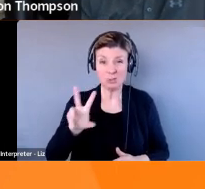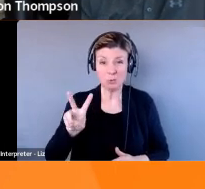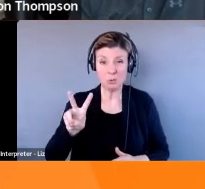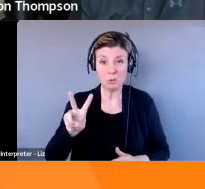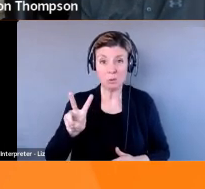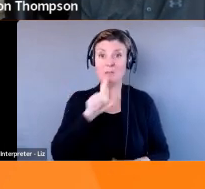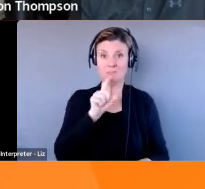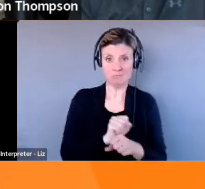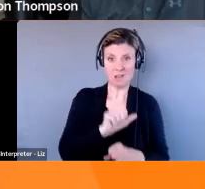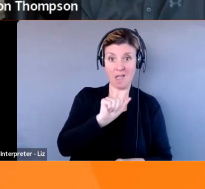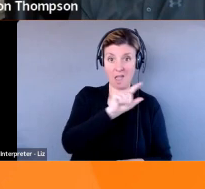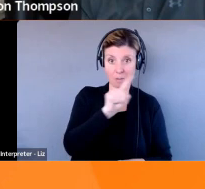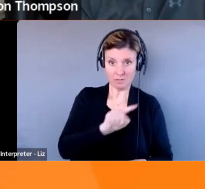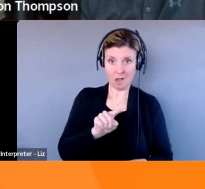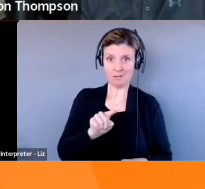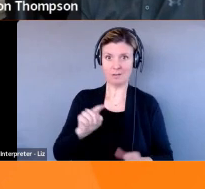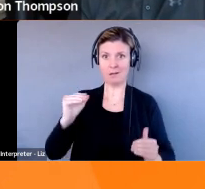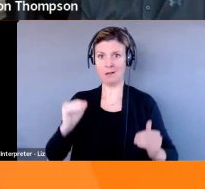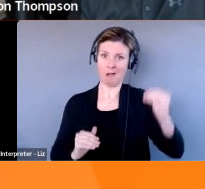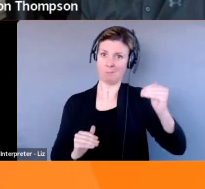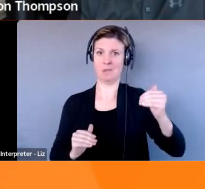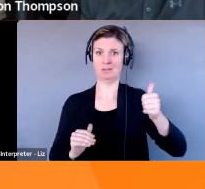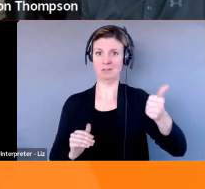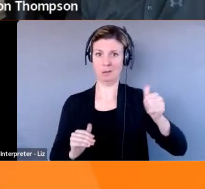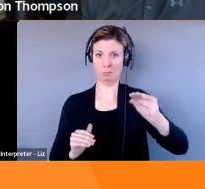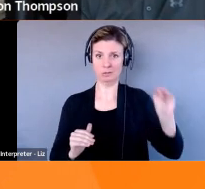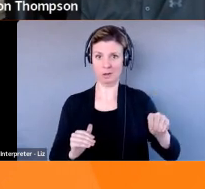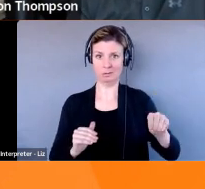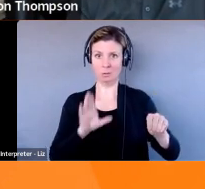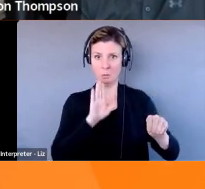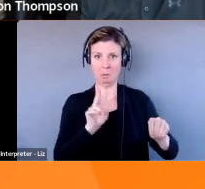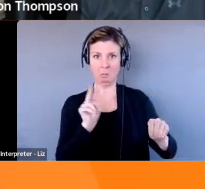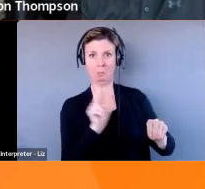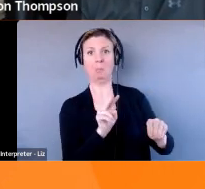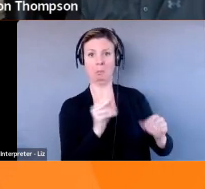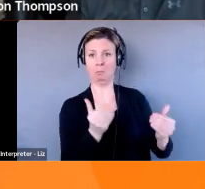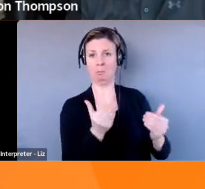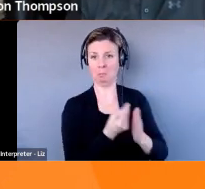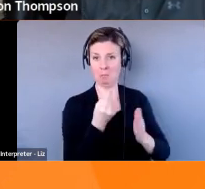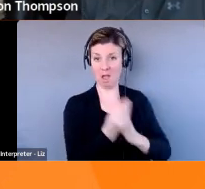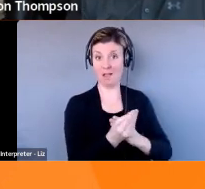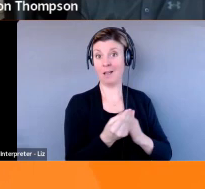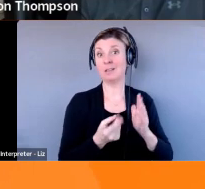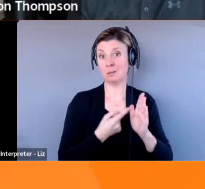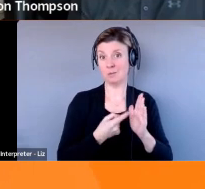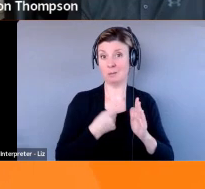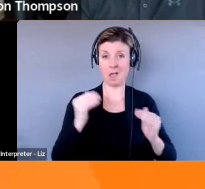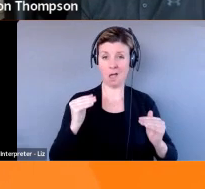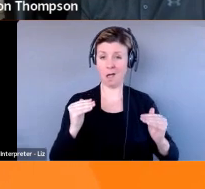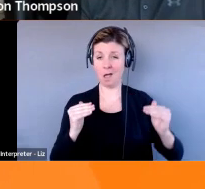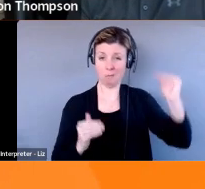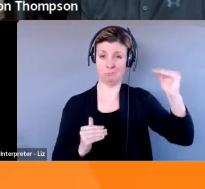of consumers converting on your page is where we want to get to. And we have some clients where we have it over 20. And